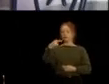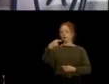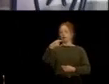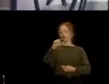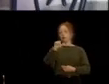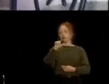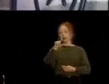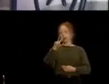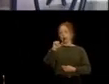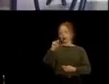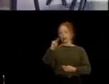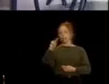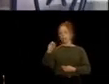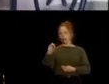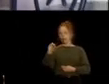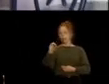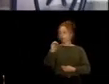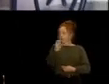people.